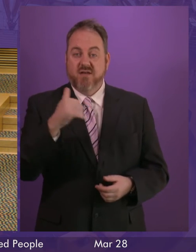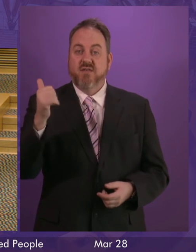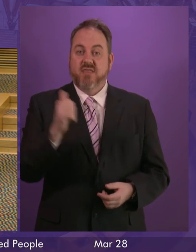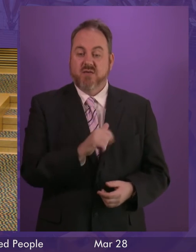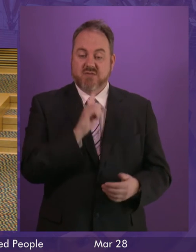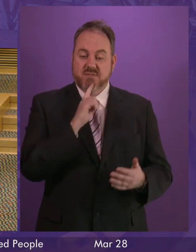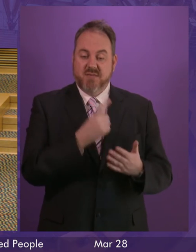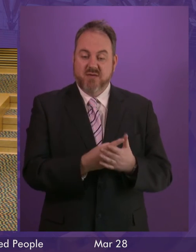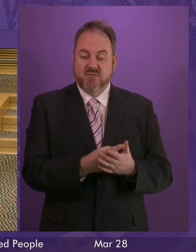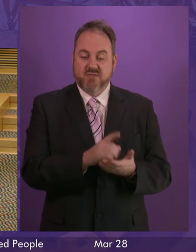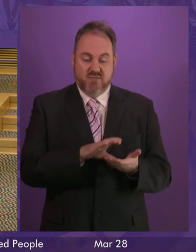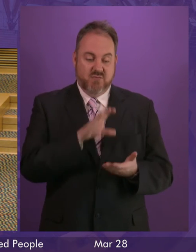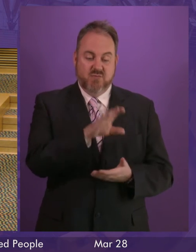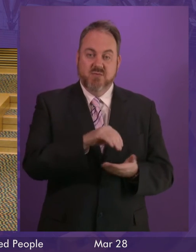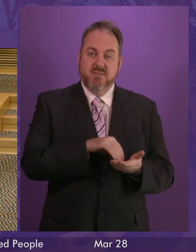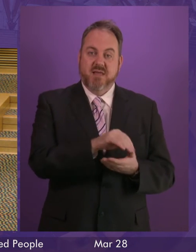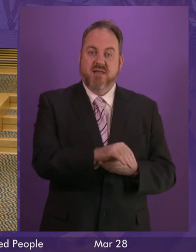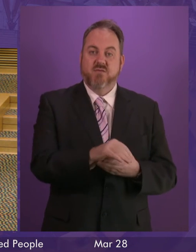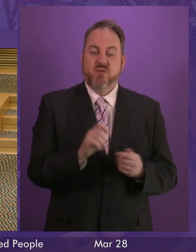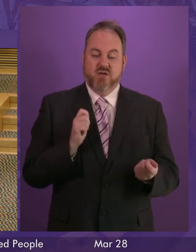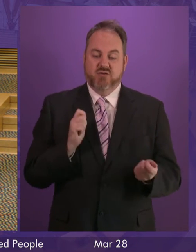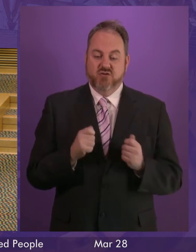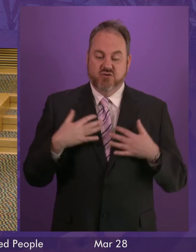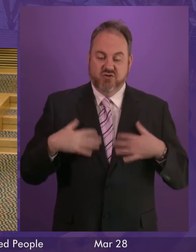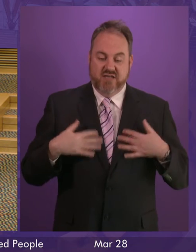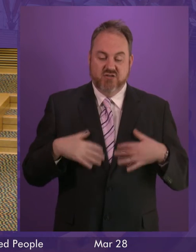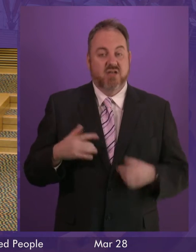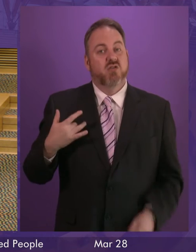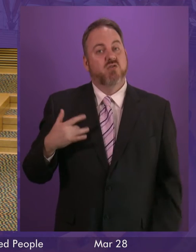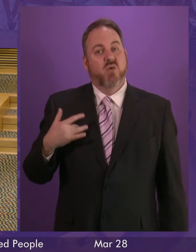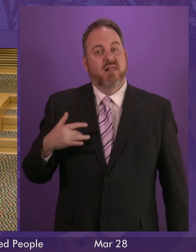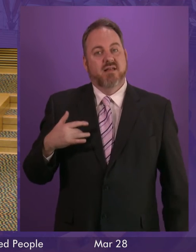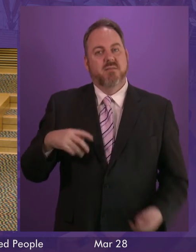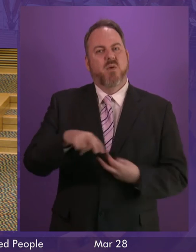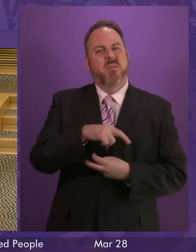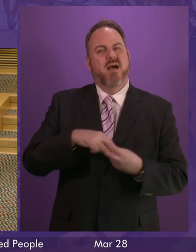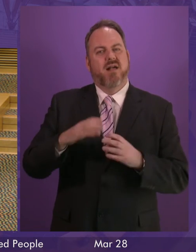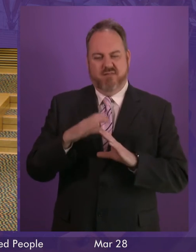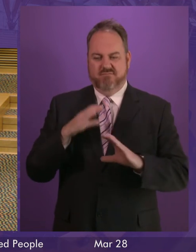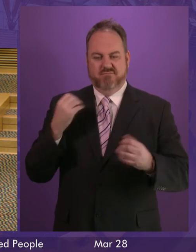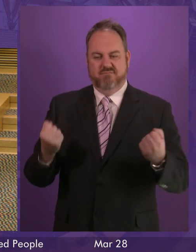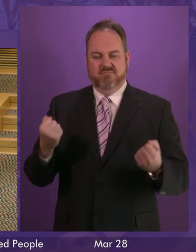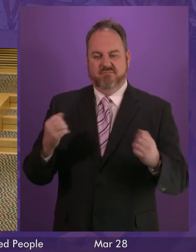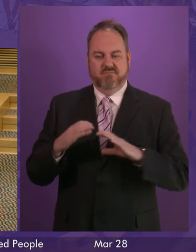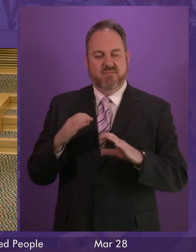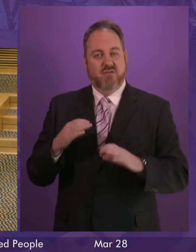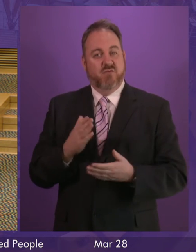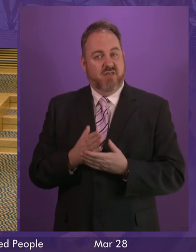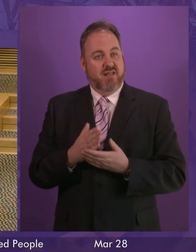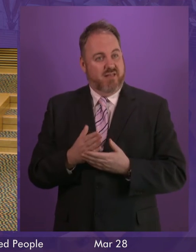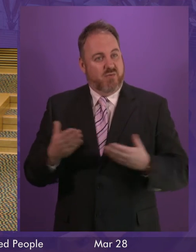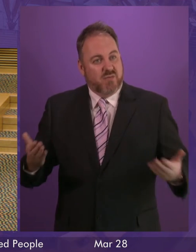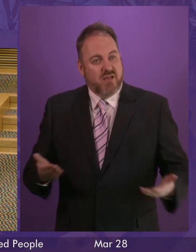second mobile Change in Places toilet. This fund will enable more individuals and families to get out and experience what Scotland has to offer.